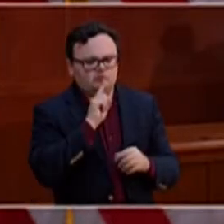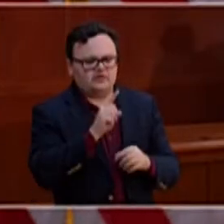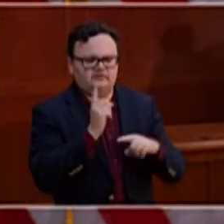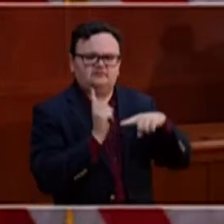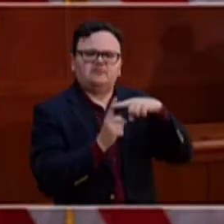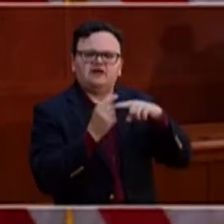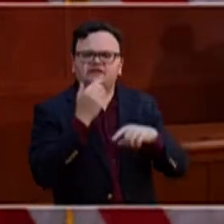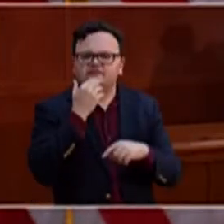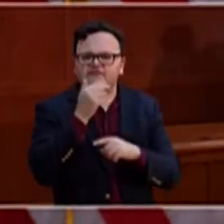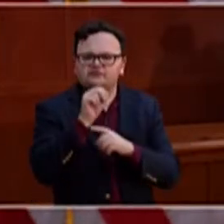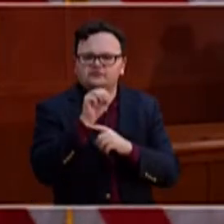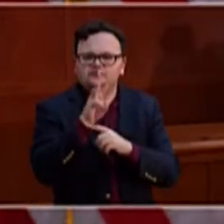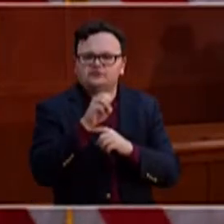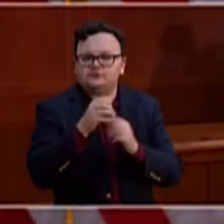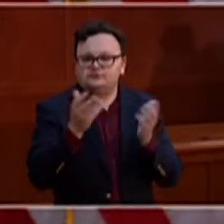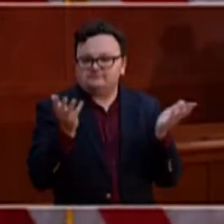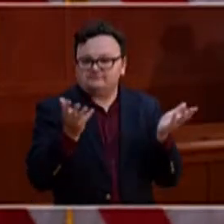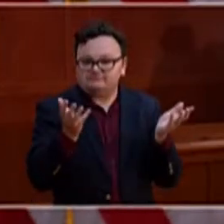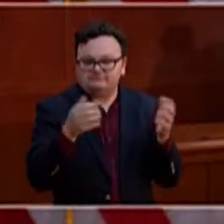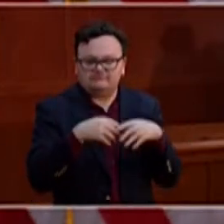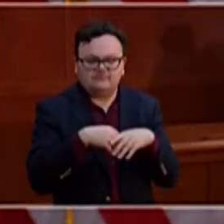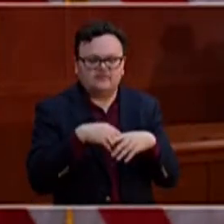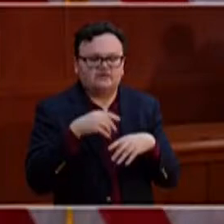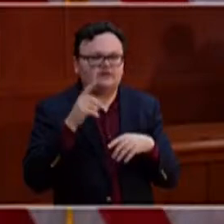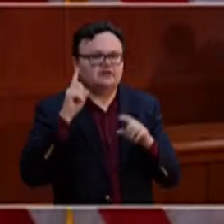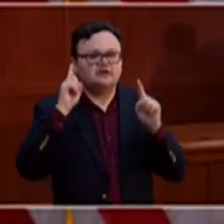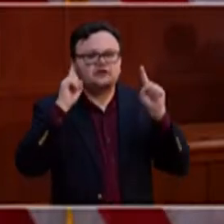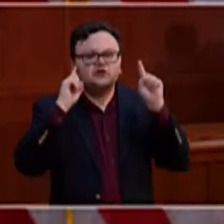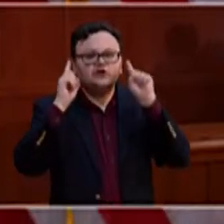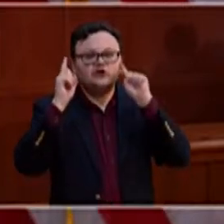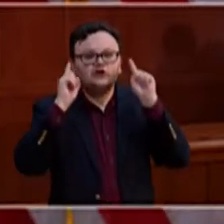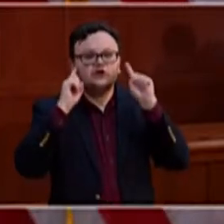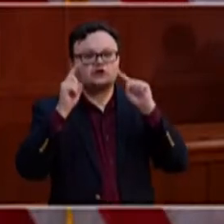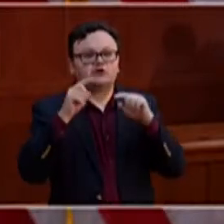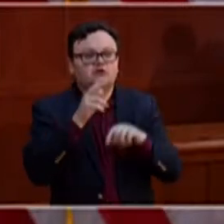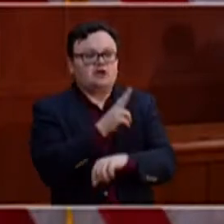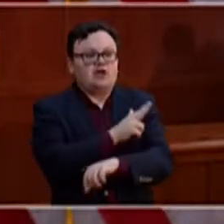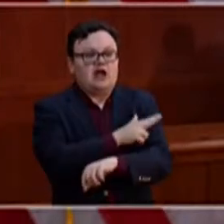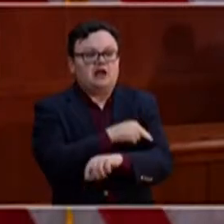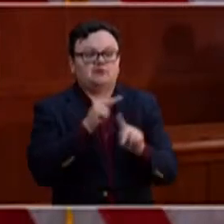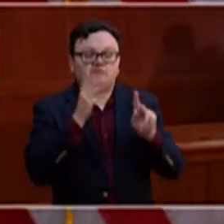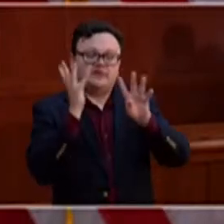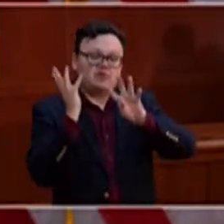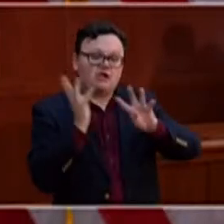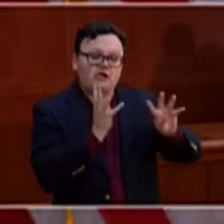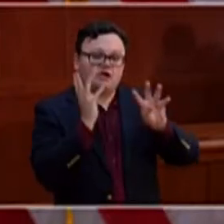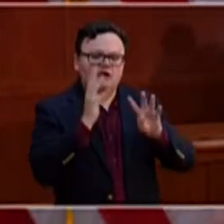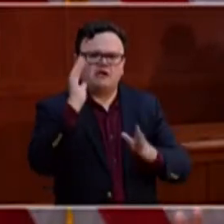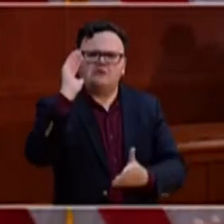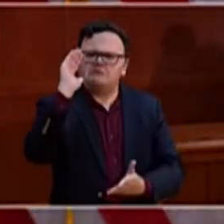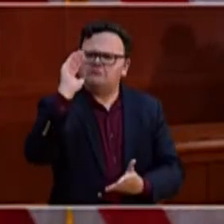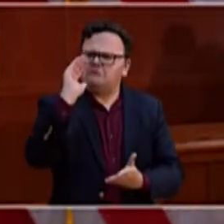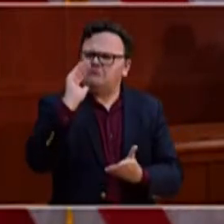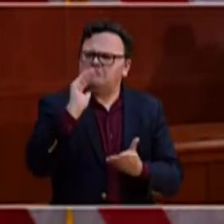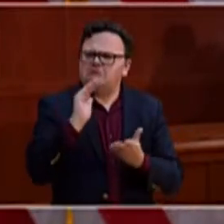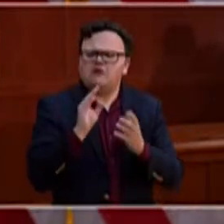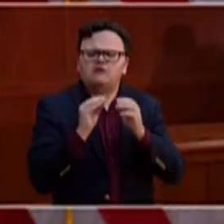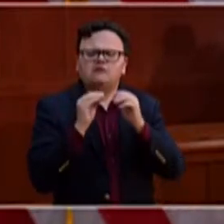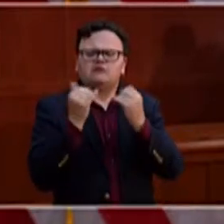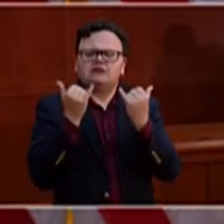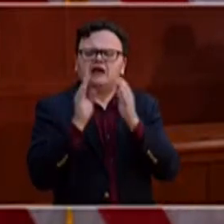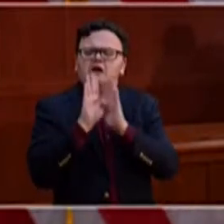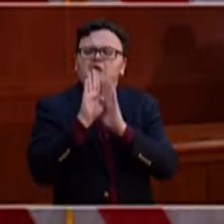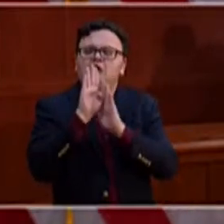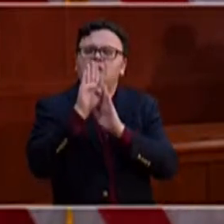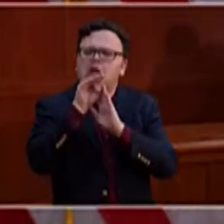hear about, the flattening of the census. Because and I think, look, these things have, if you look at the